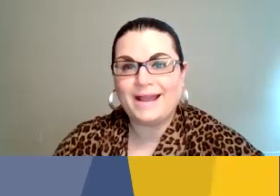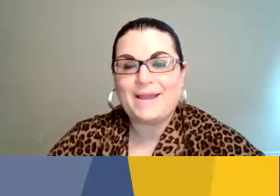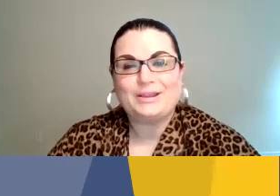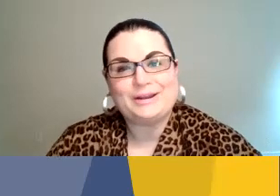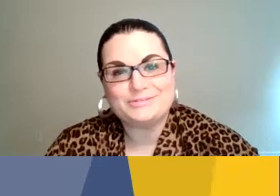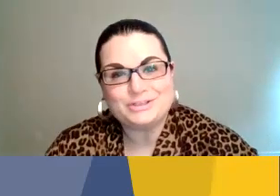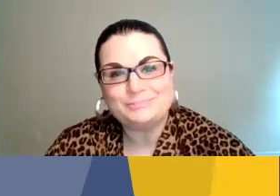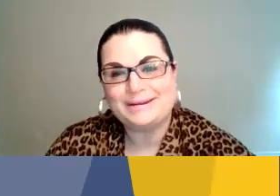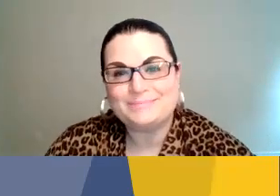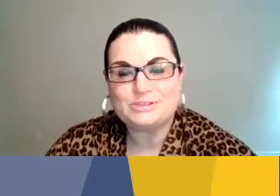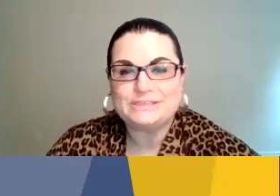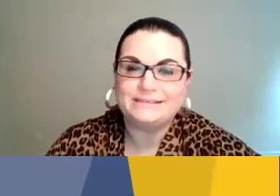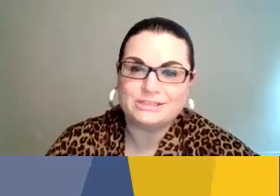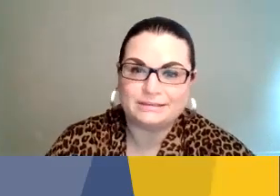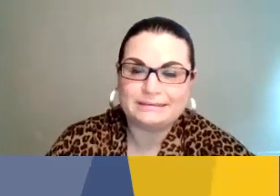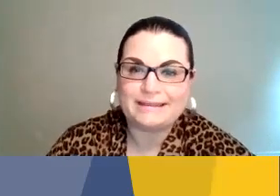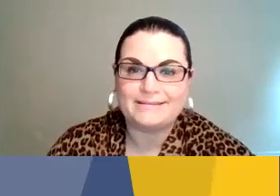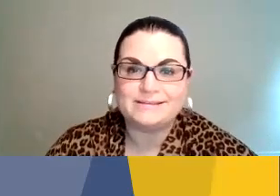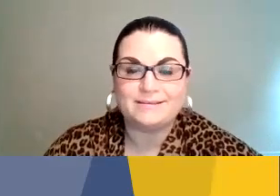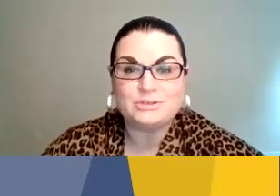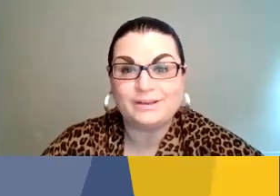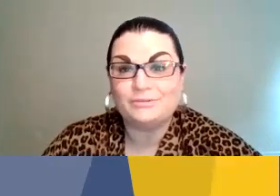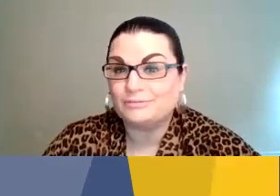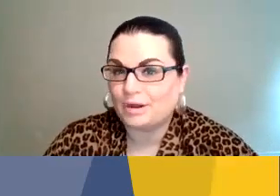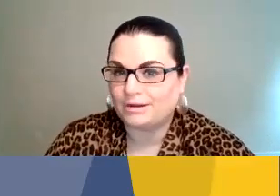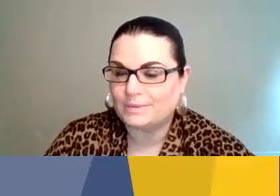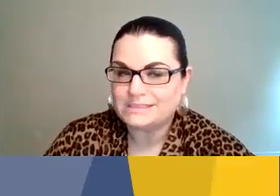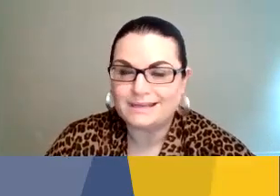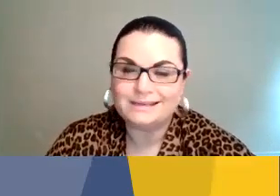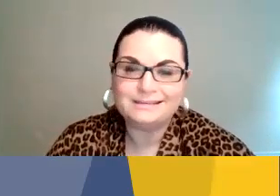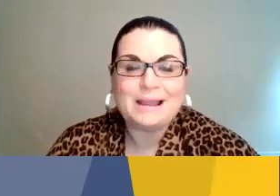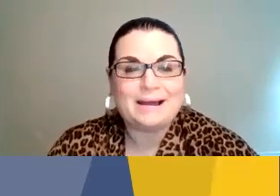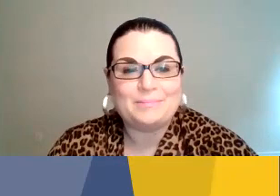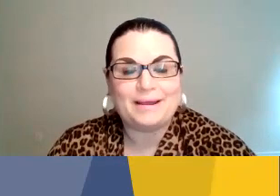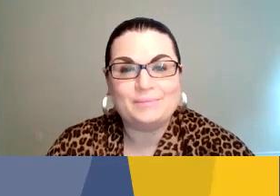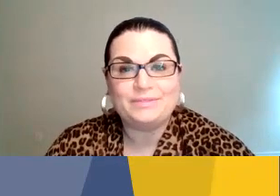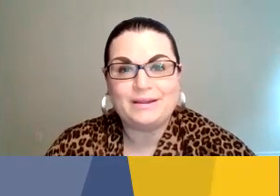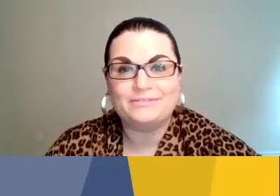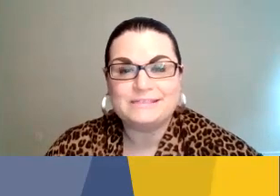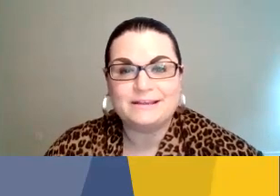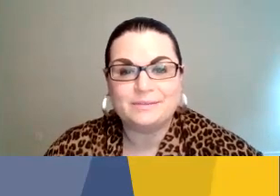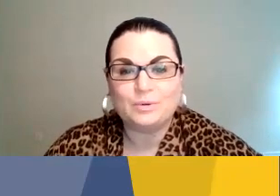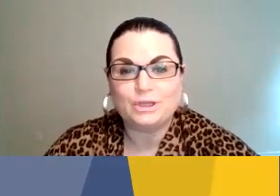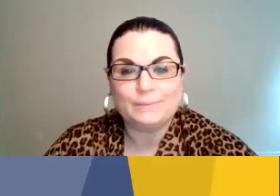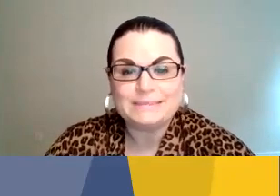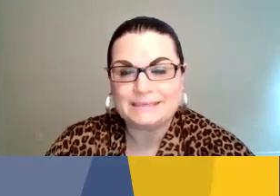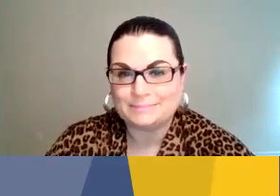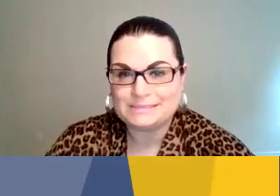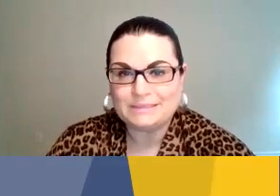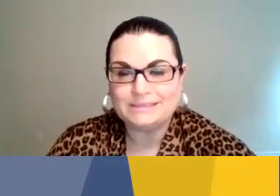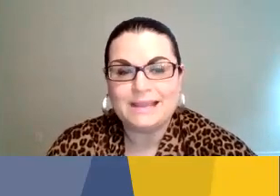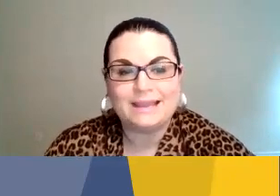So, good afternoon. My name is Kristina Jelinic, and I'm joining you from Ottawa today. I am with the Office of the